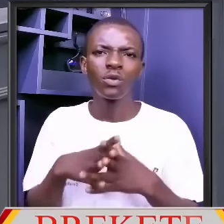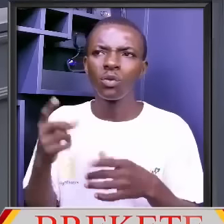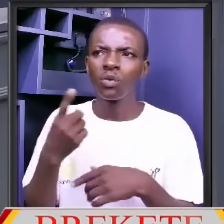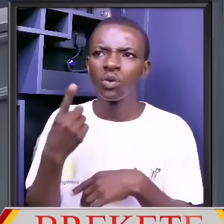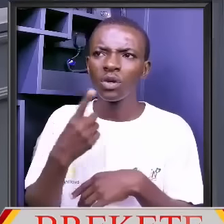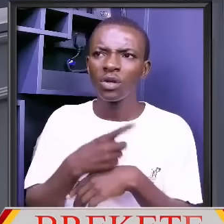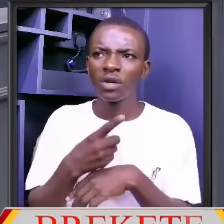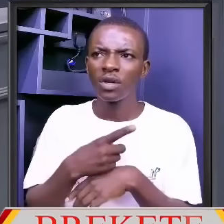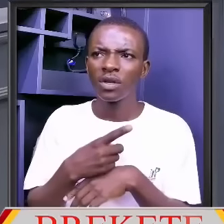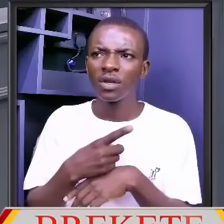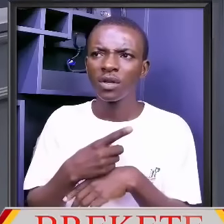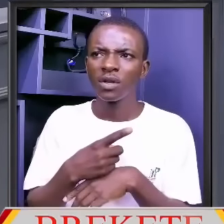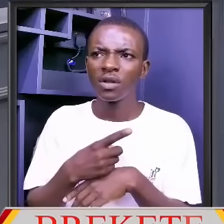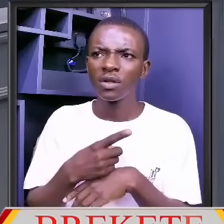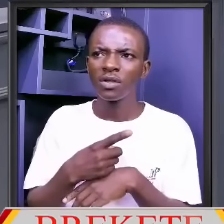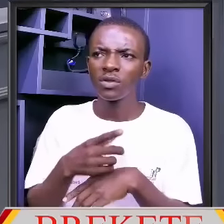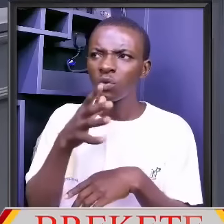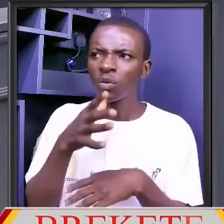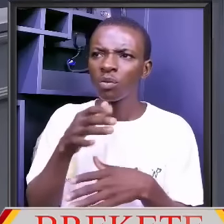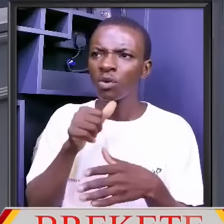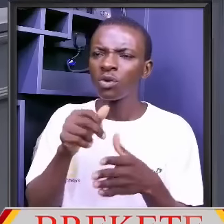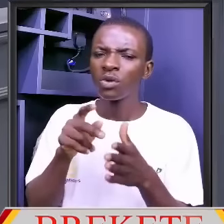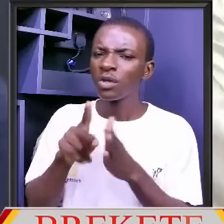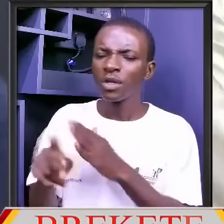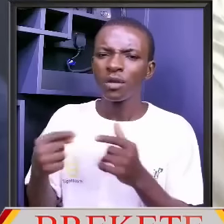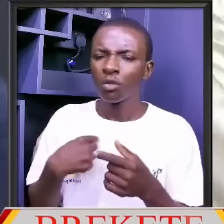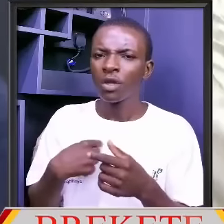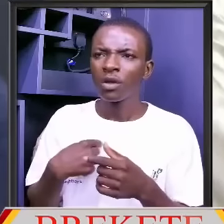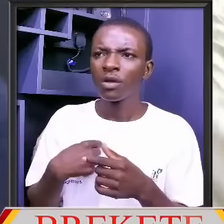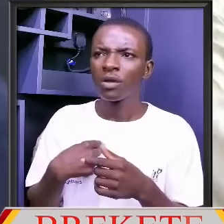can't say, this woman never kill me. I can't go meet her,